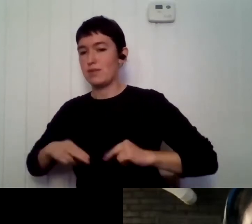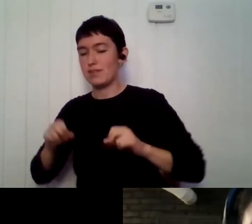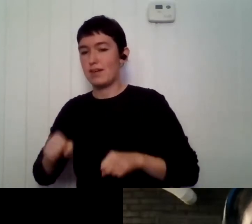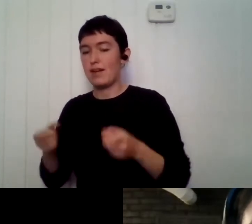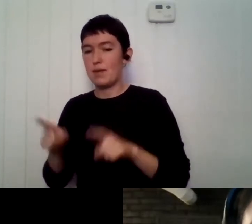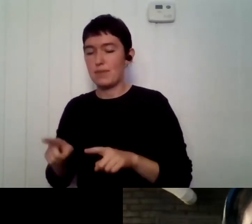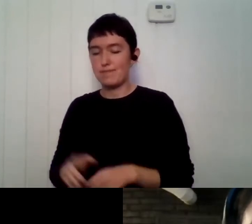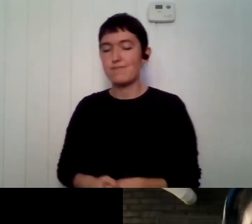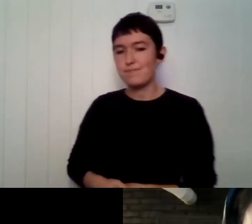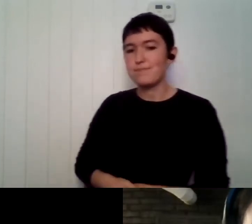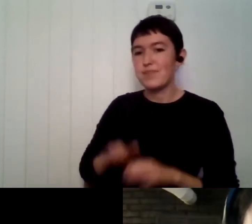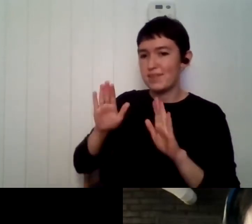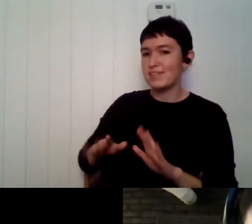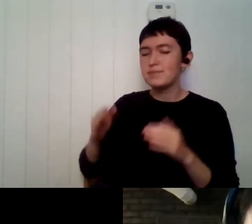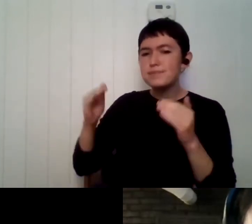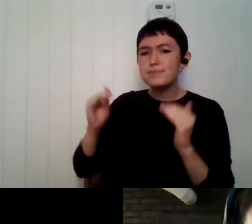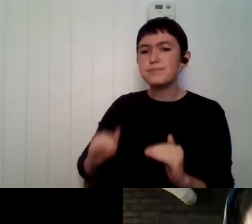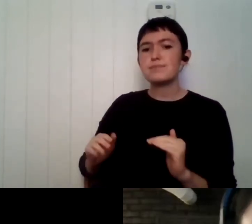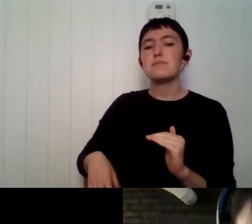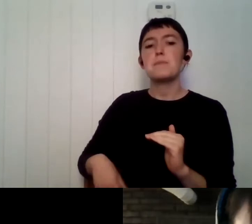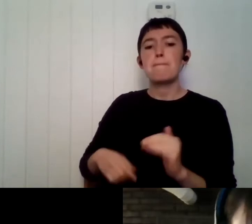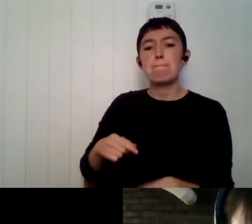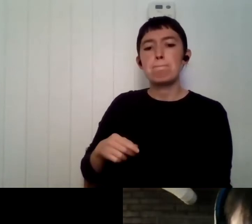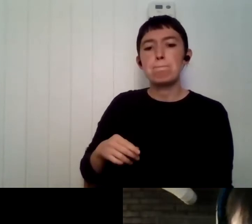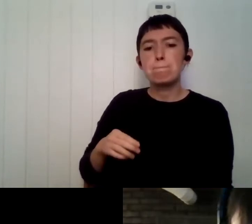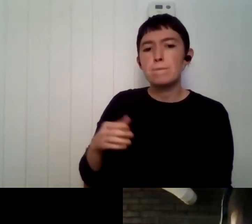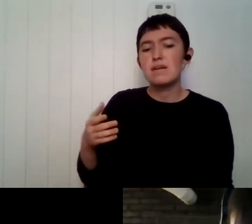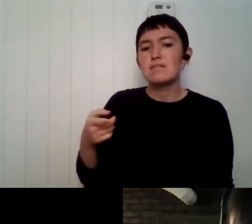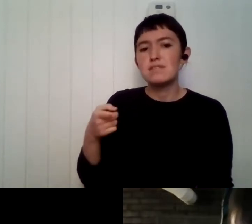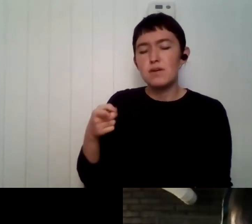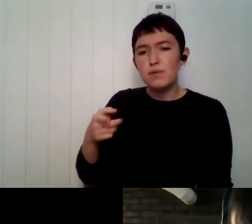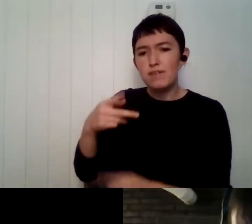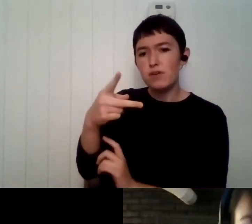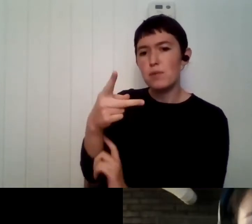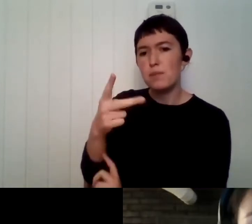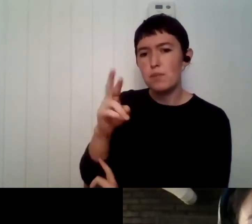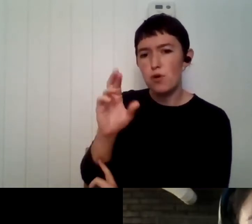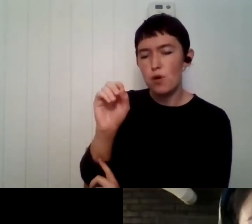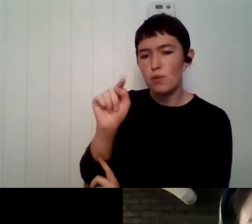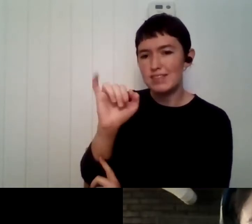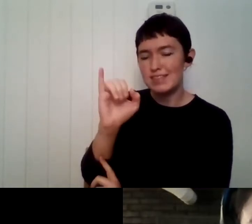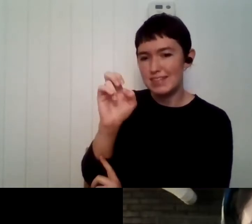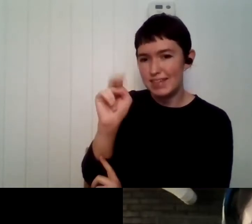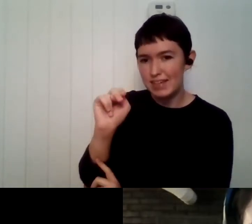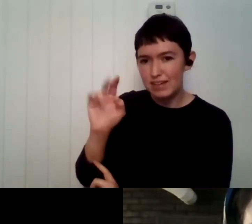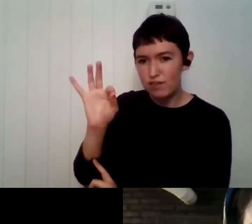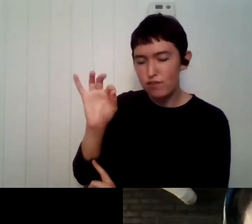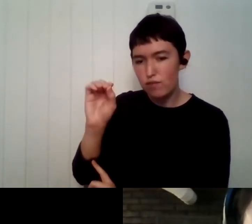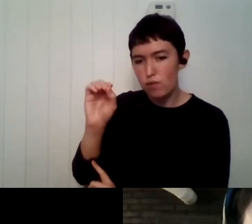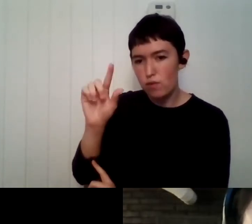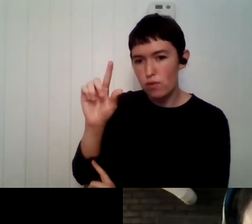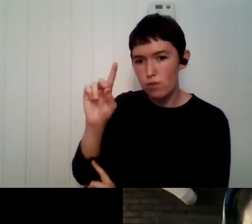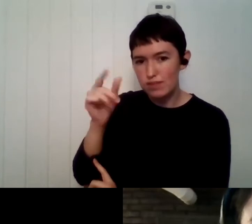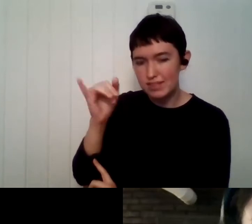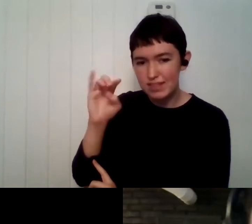network behave similarly to the ones used on protein folding? And for a little background for everybody, you may have heard of programs like